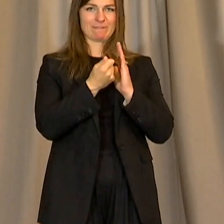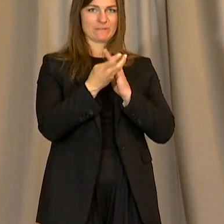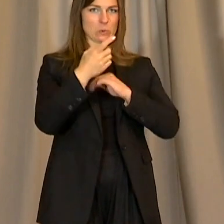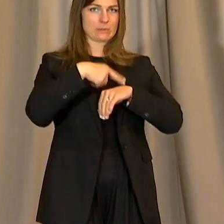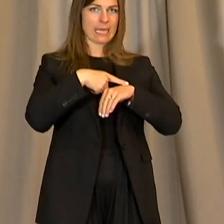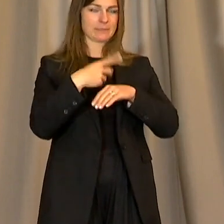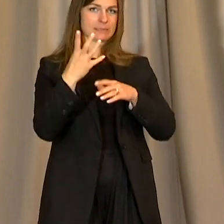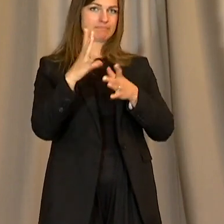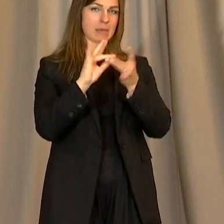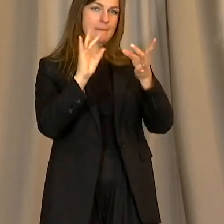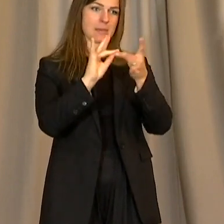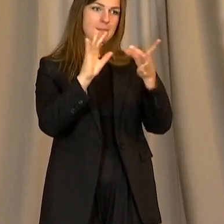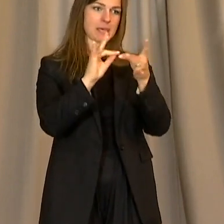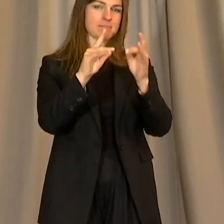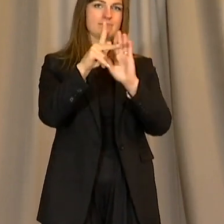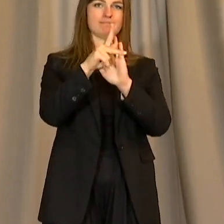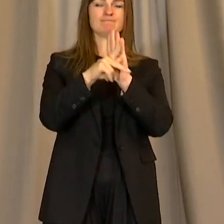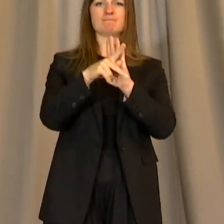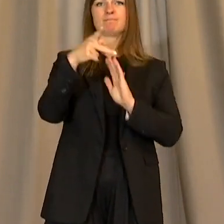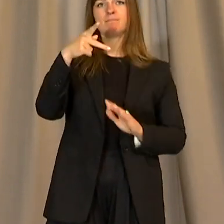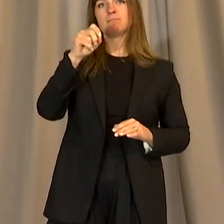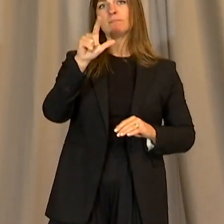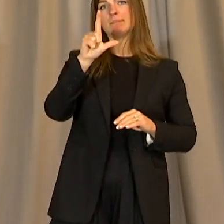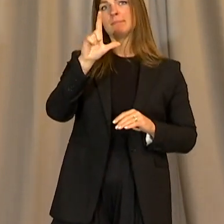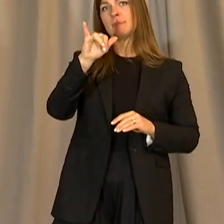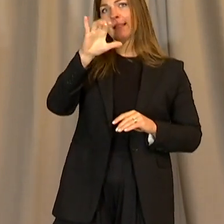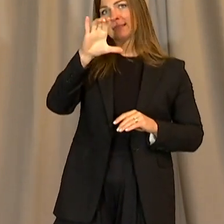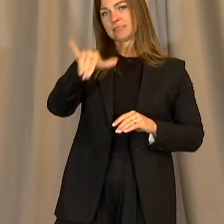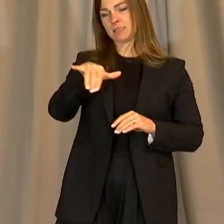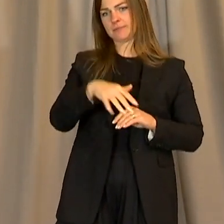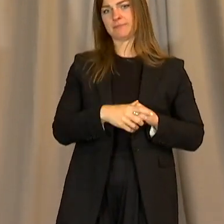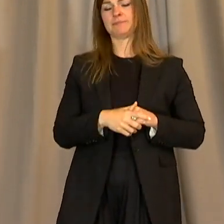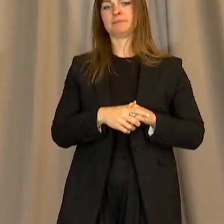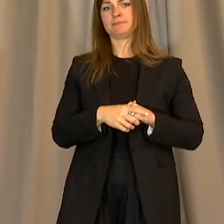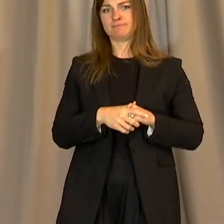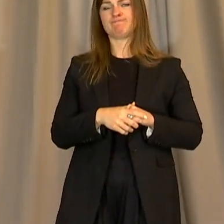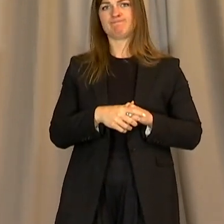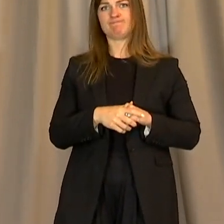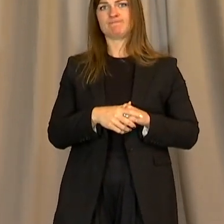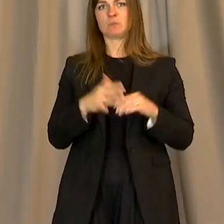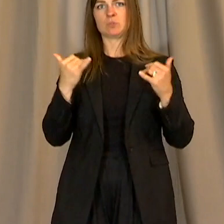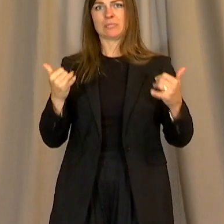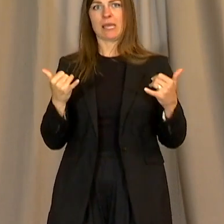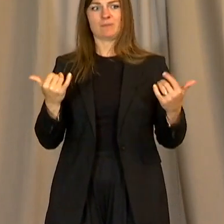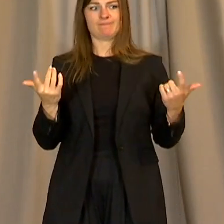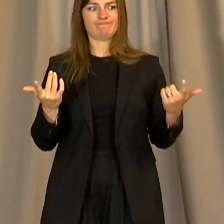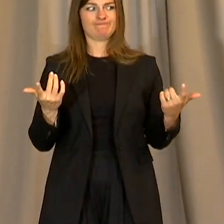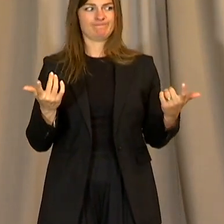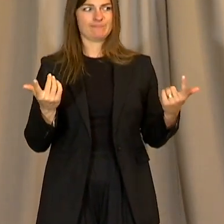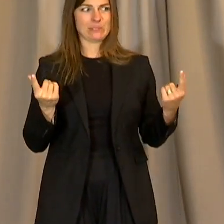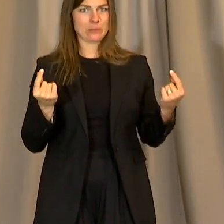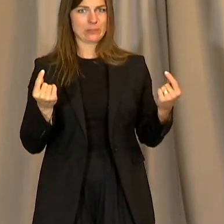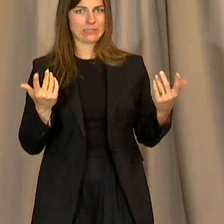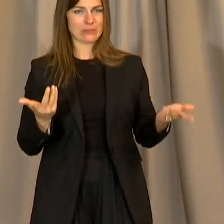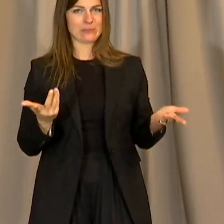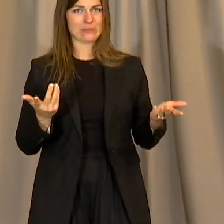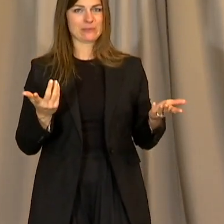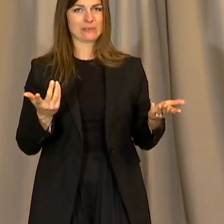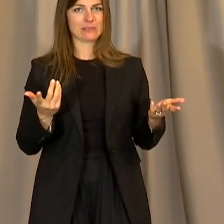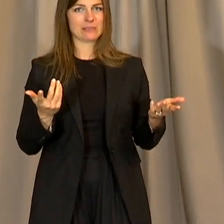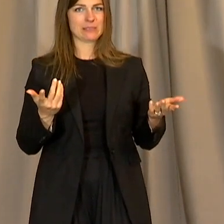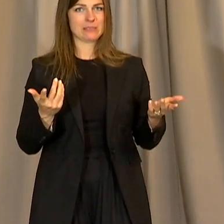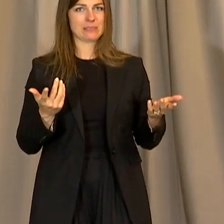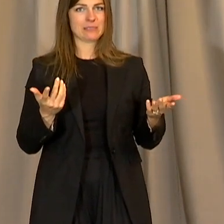was policy. And we're kind of at that stage where we're like, okay, where do we go exactly? And so